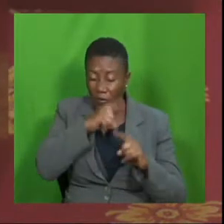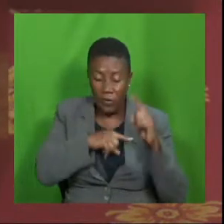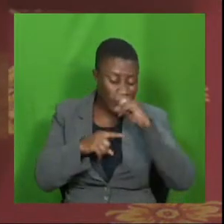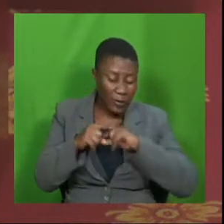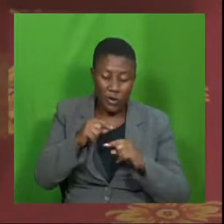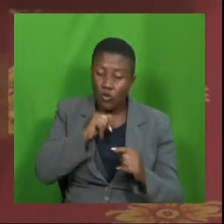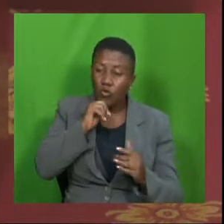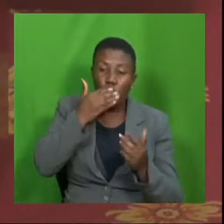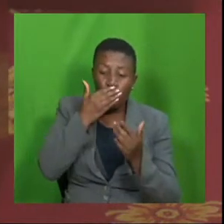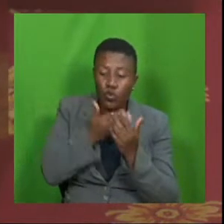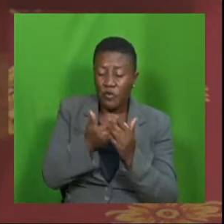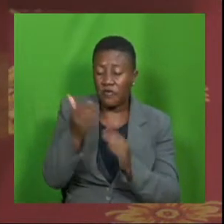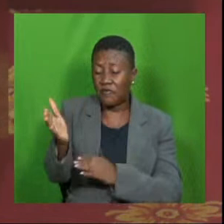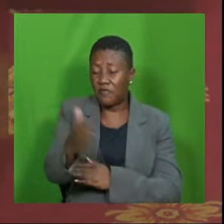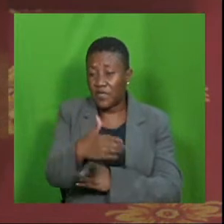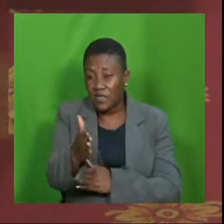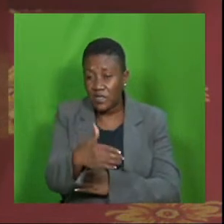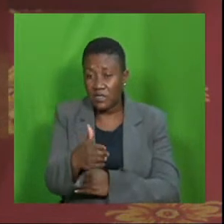unreported fishing,